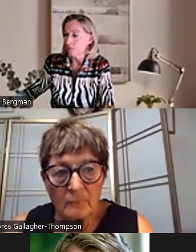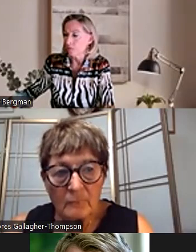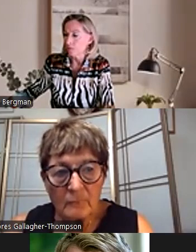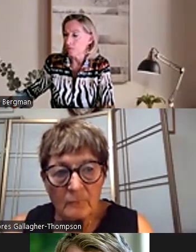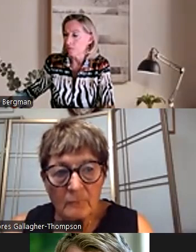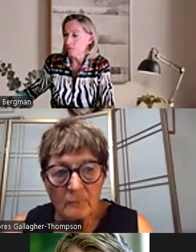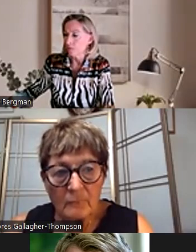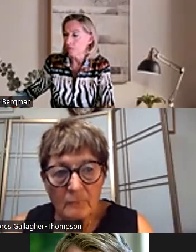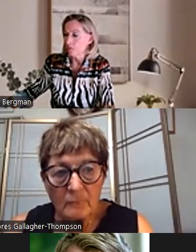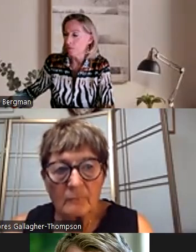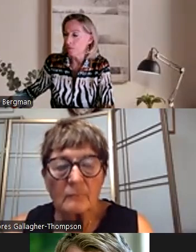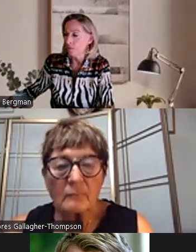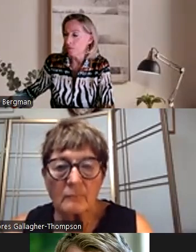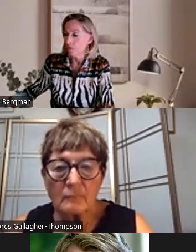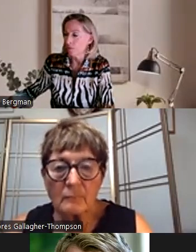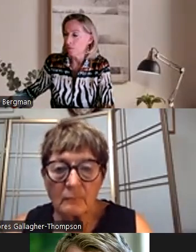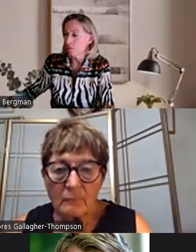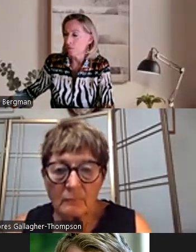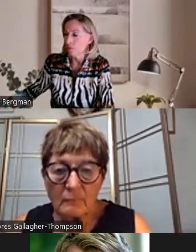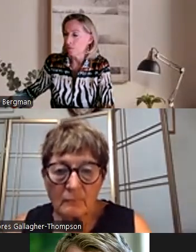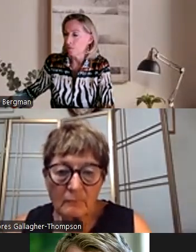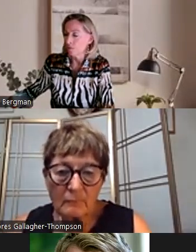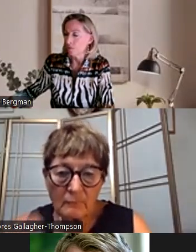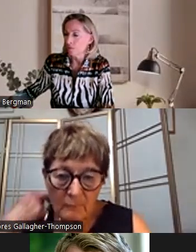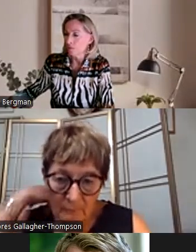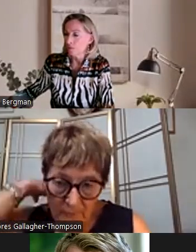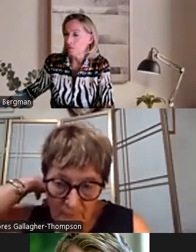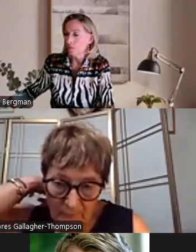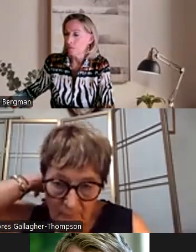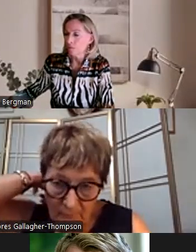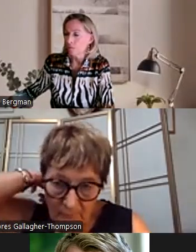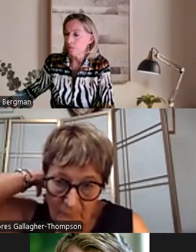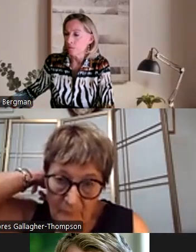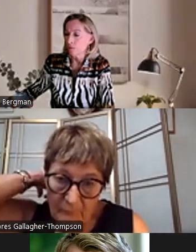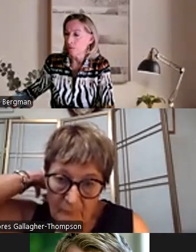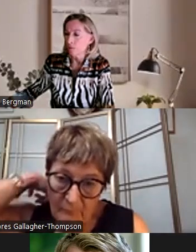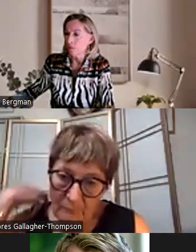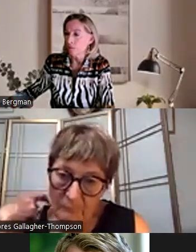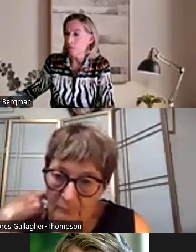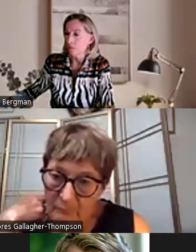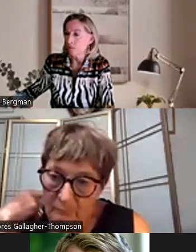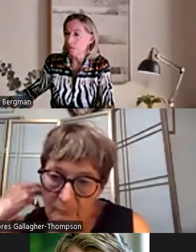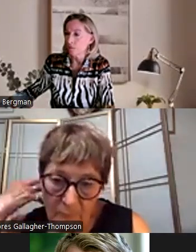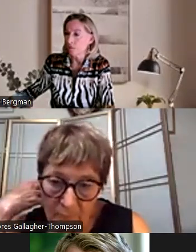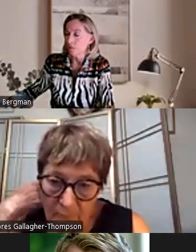more. Happy to do it. Great. Any other